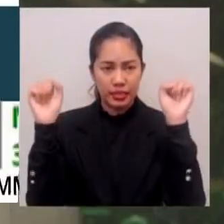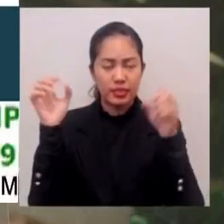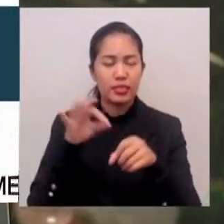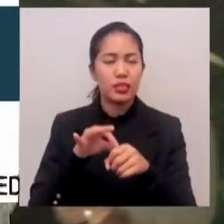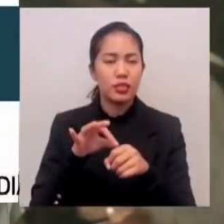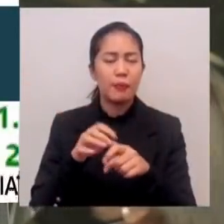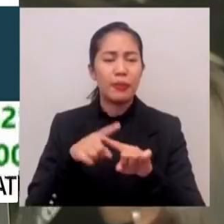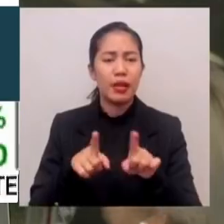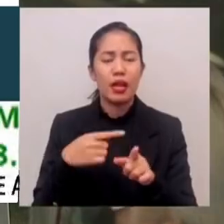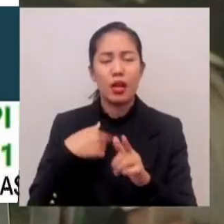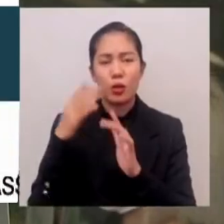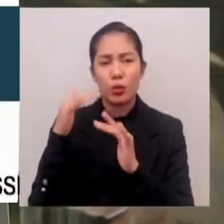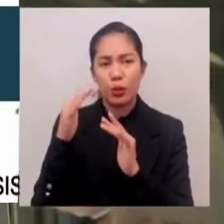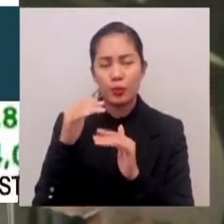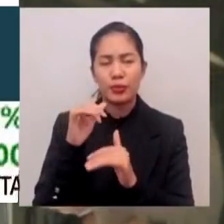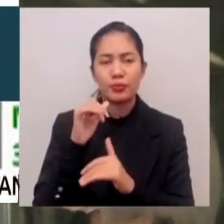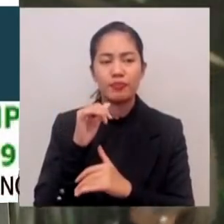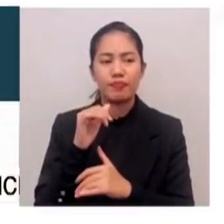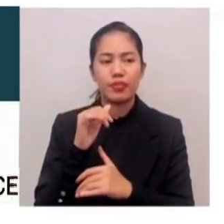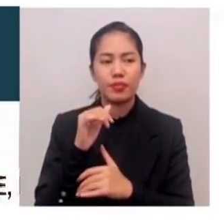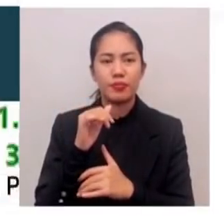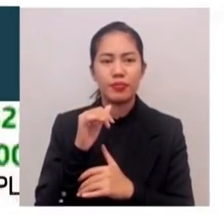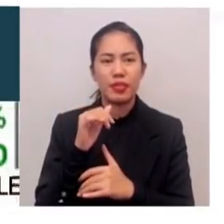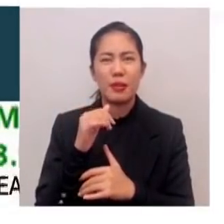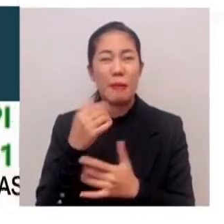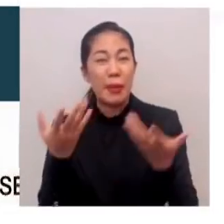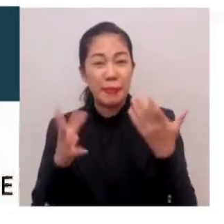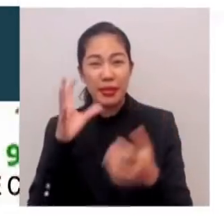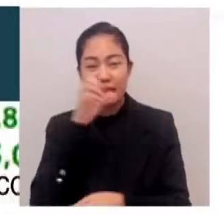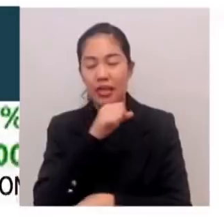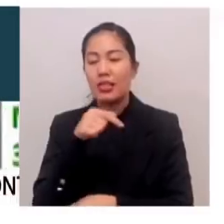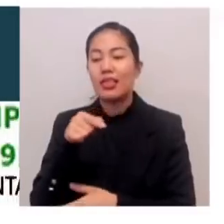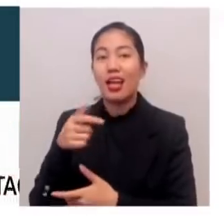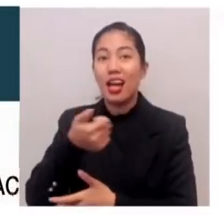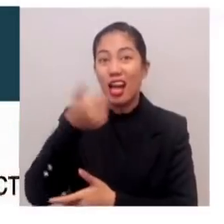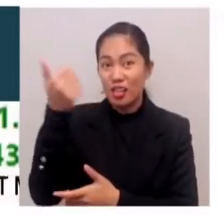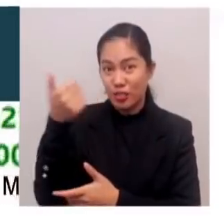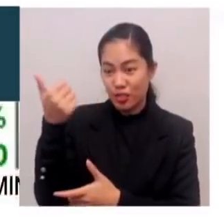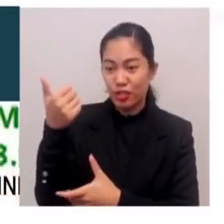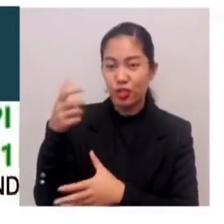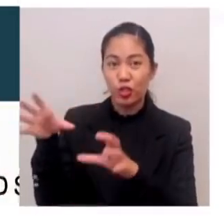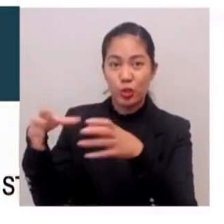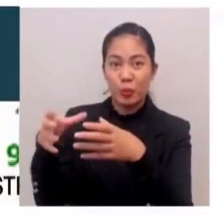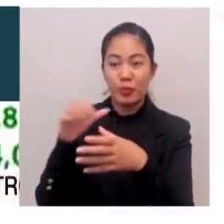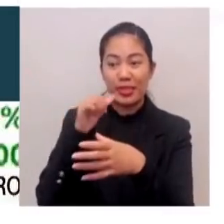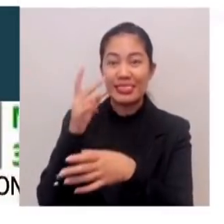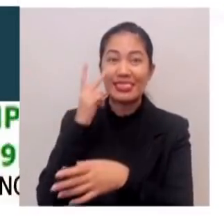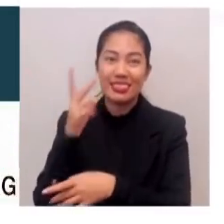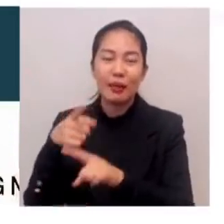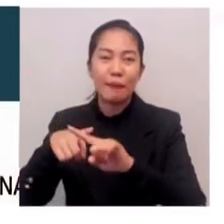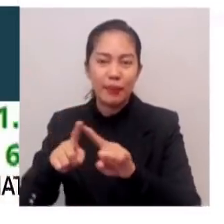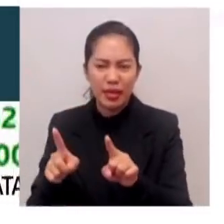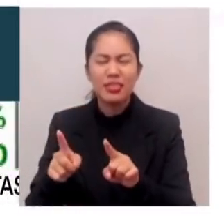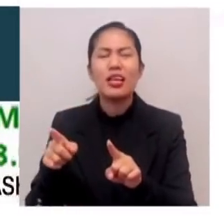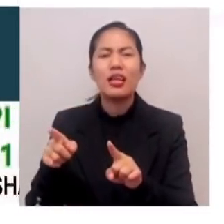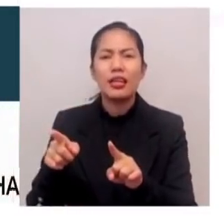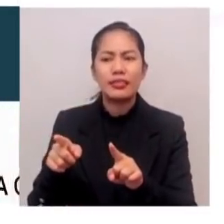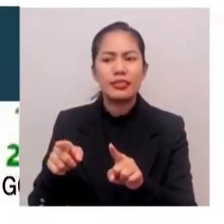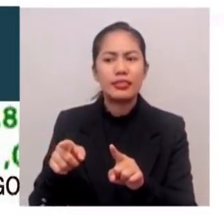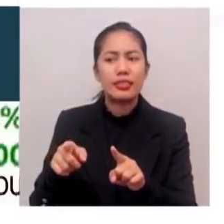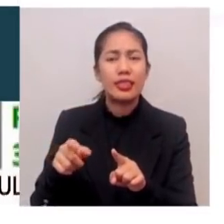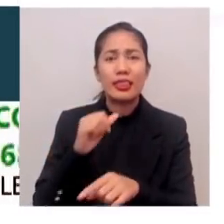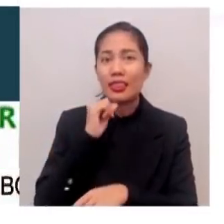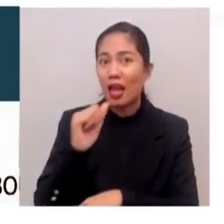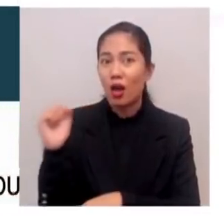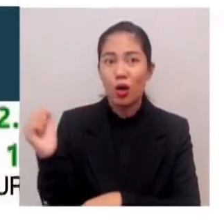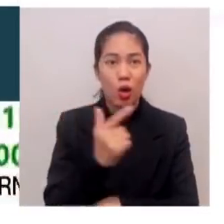masyadong matitinig yung sa ibang kandidato, but the fact remains that all the candidates don't have a complete slate. Mm-hmm.